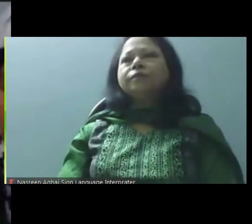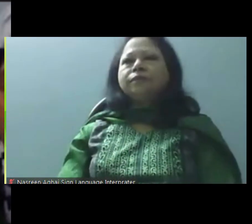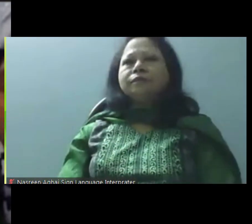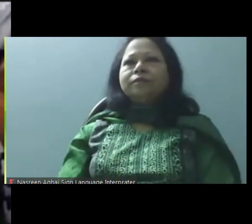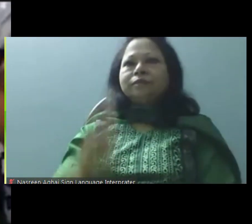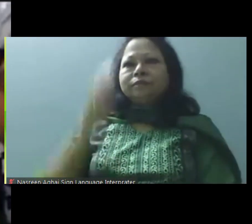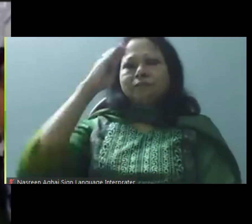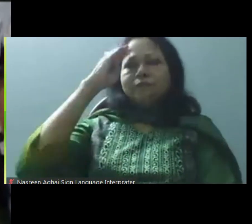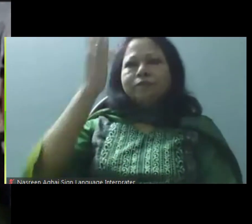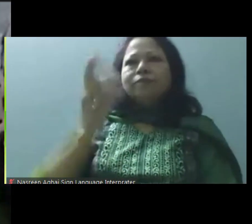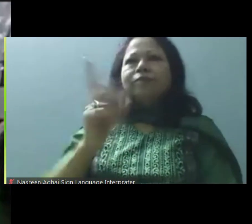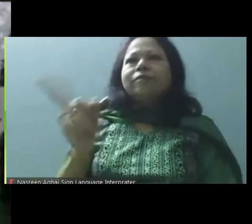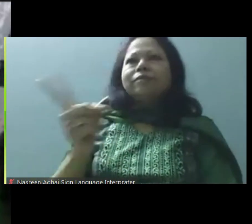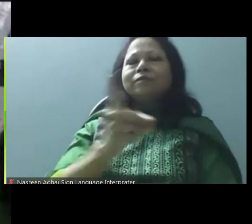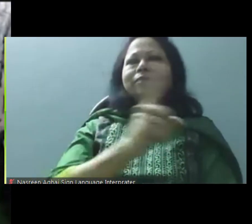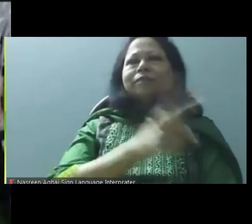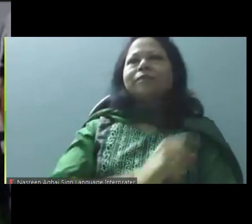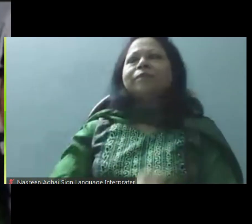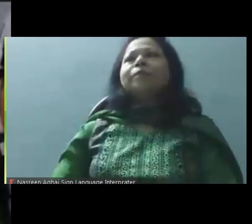Assalamu alaikum, everyone.